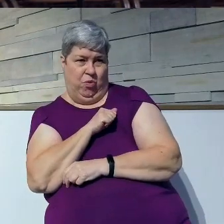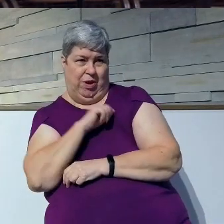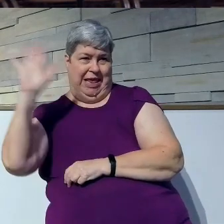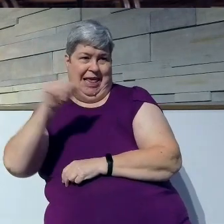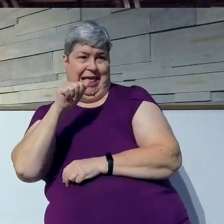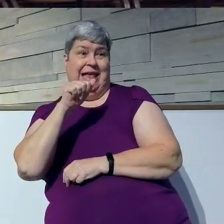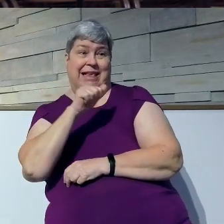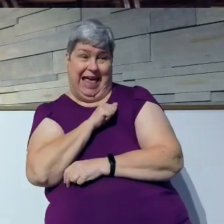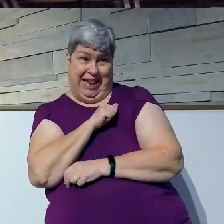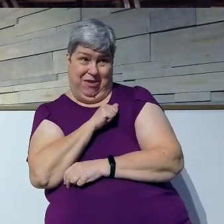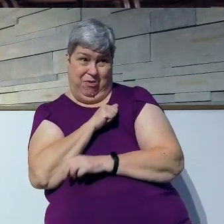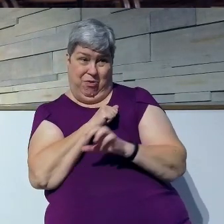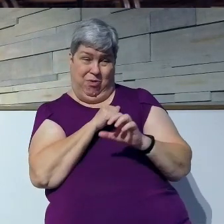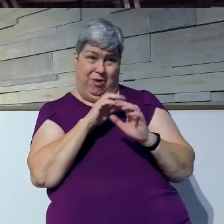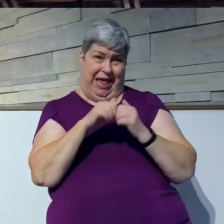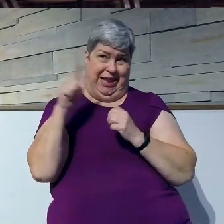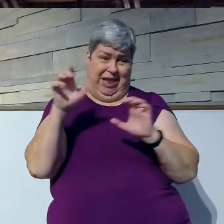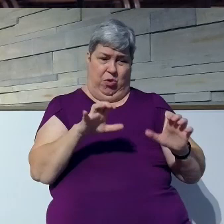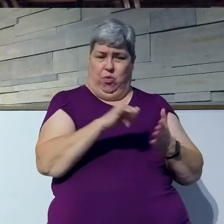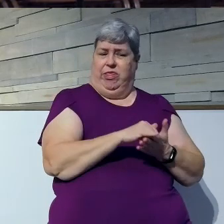that Jesus did all of this with?